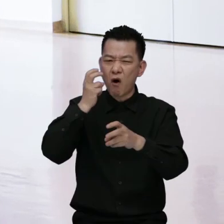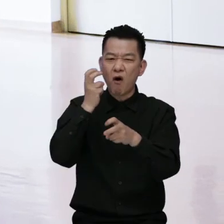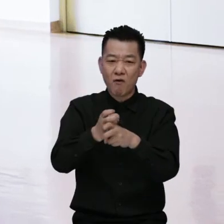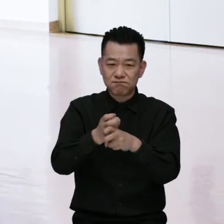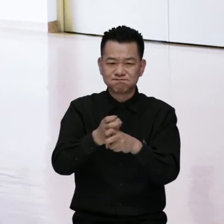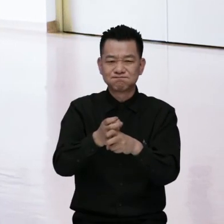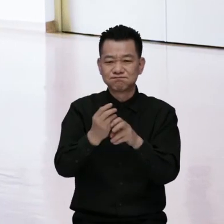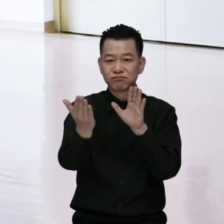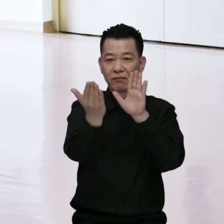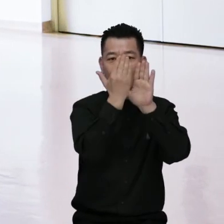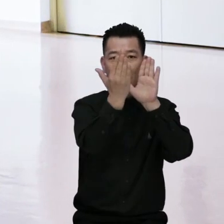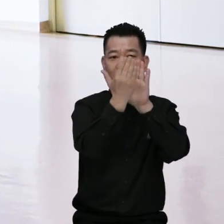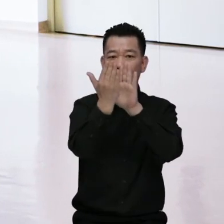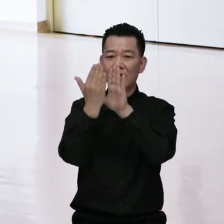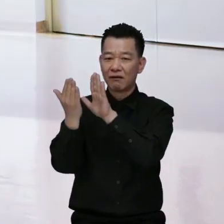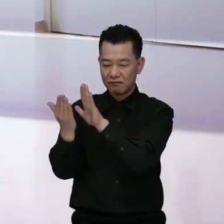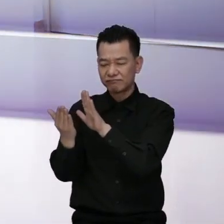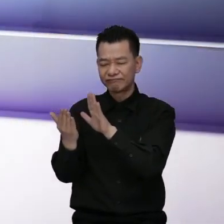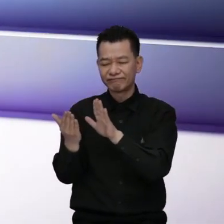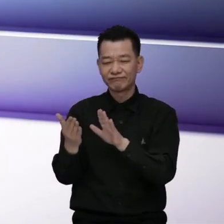their daily lives.